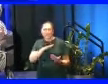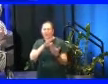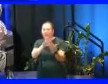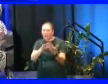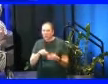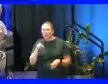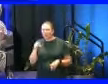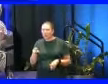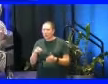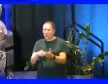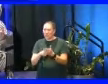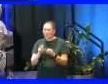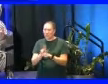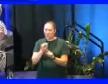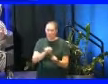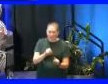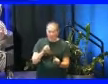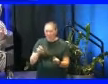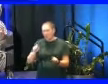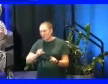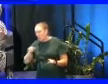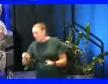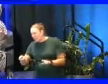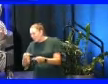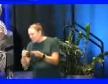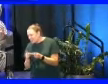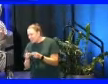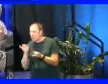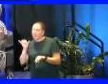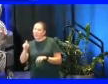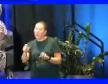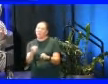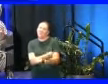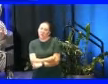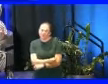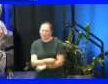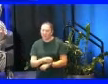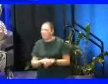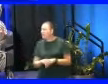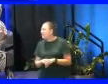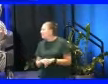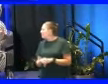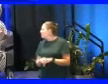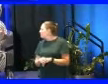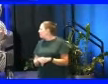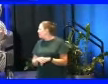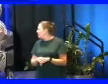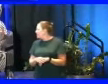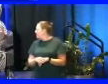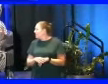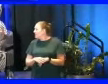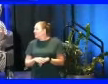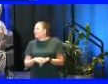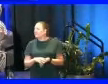you got to wear these clothes or you got to go here because you're homeless. That right there, we need to fight. Also, I'm a TA provider for HUD and just got